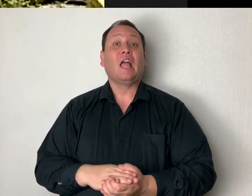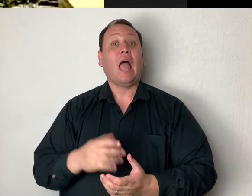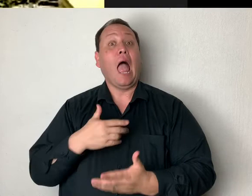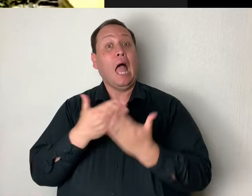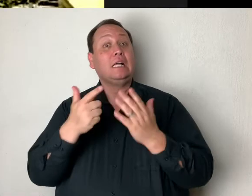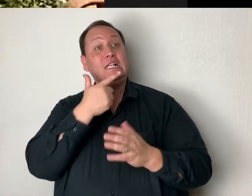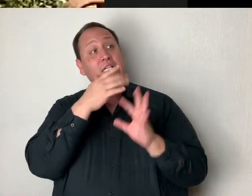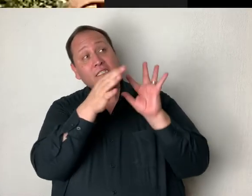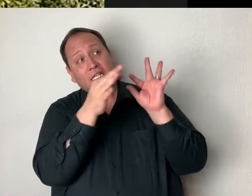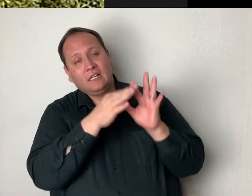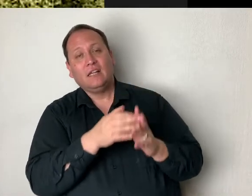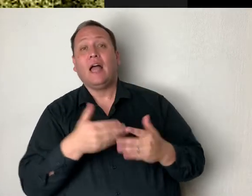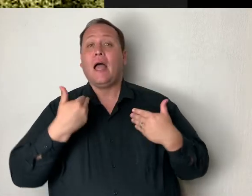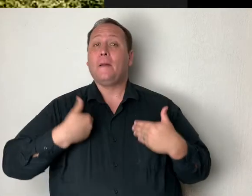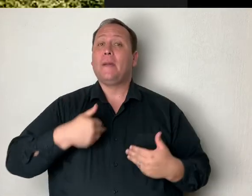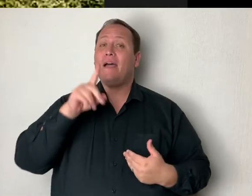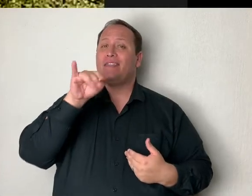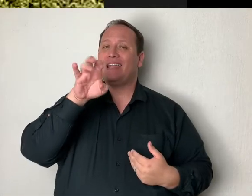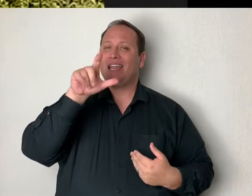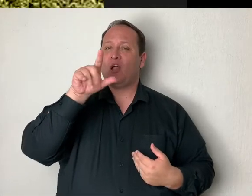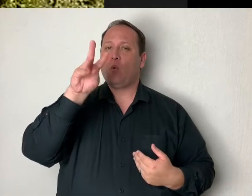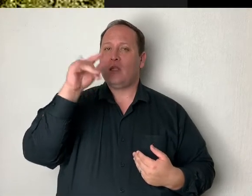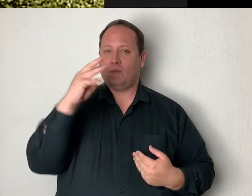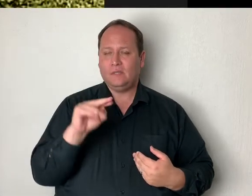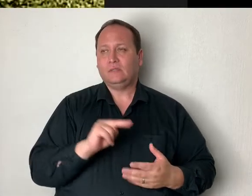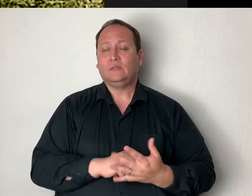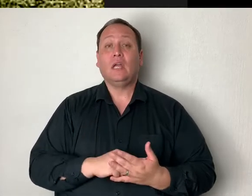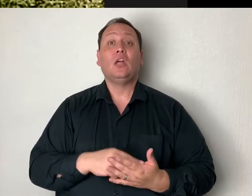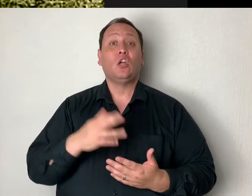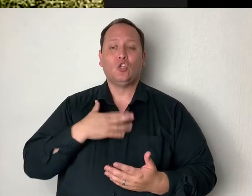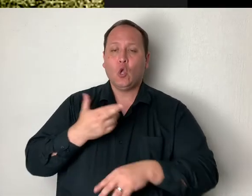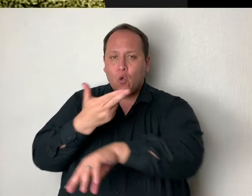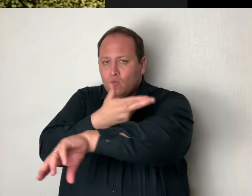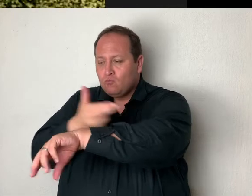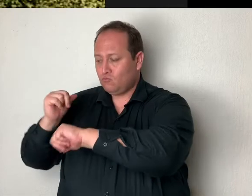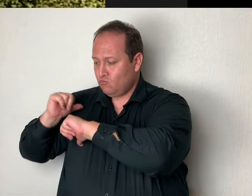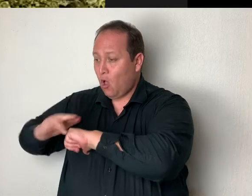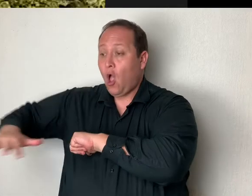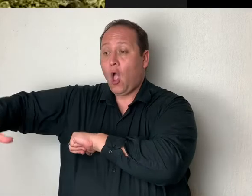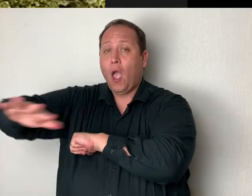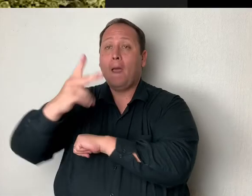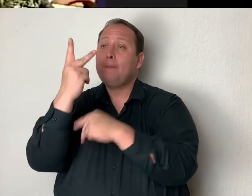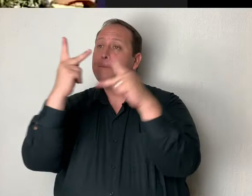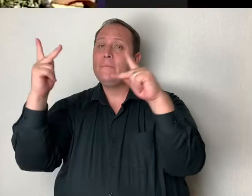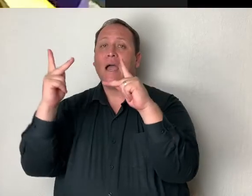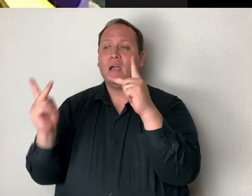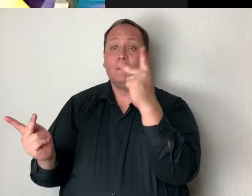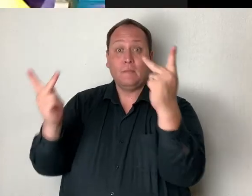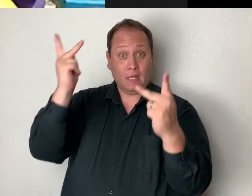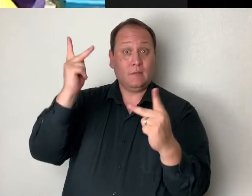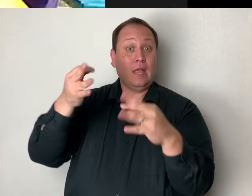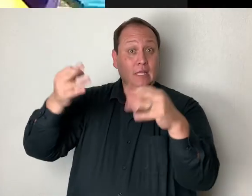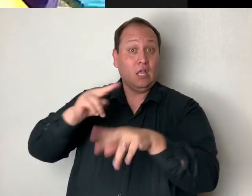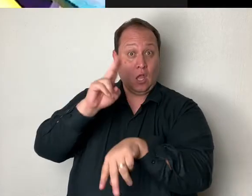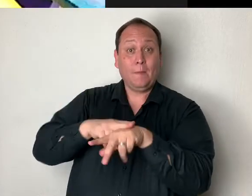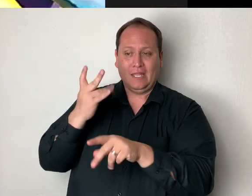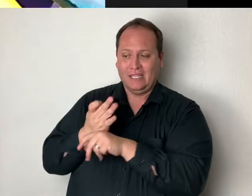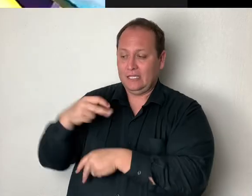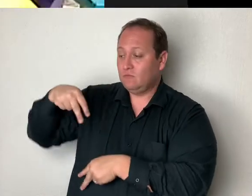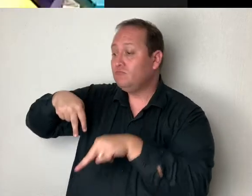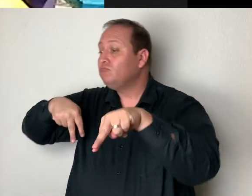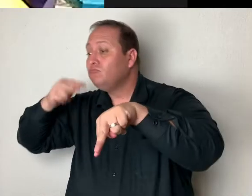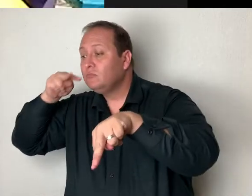Dan Watman, and I'm the coordinator for the Binational Friendship Garden of Native Plants, where I'm standing right now. And